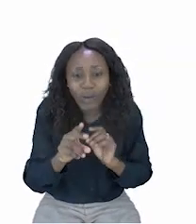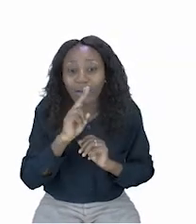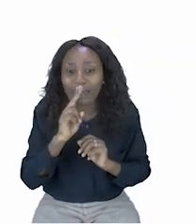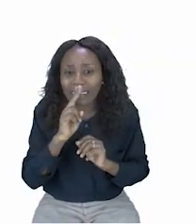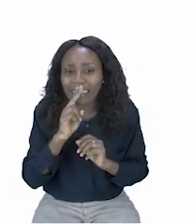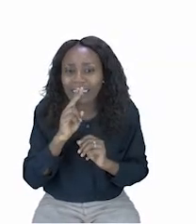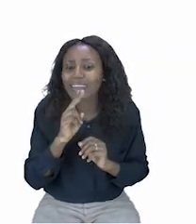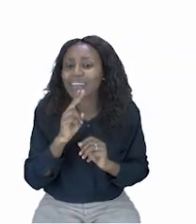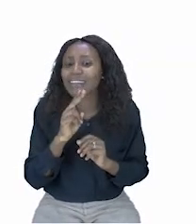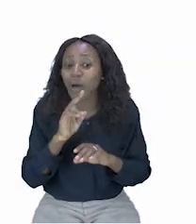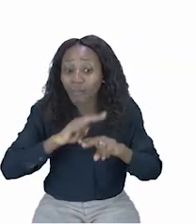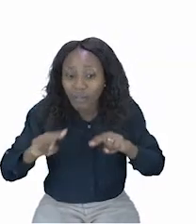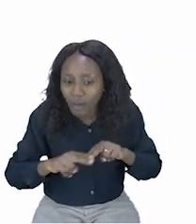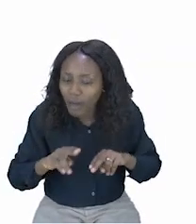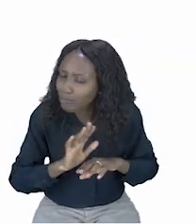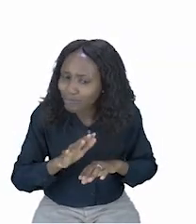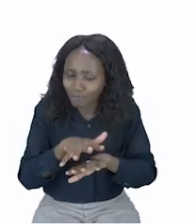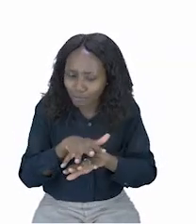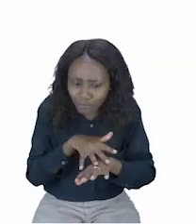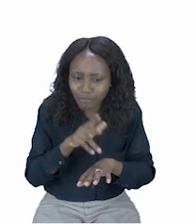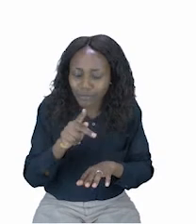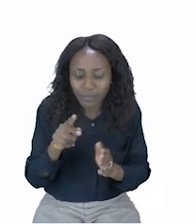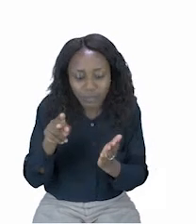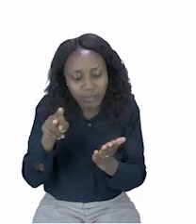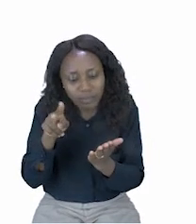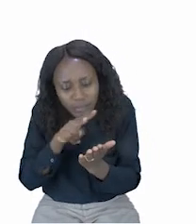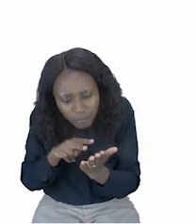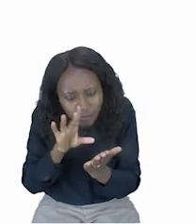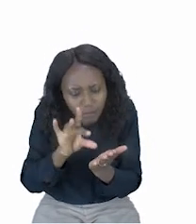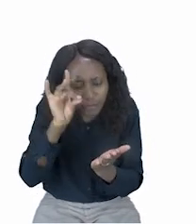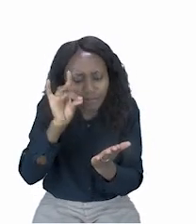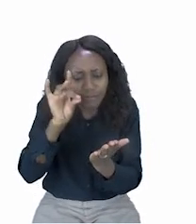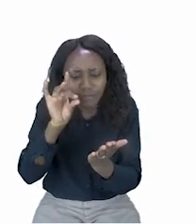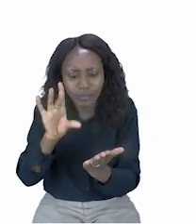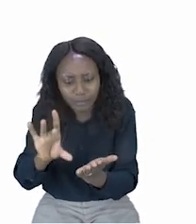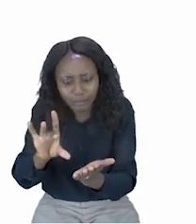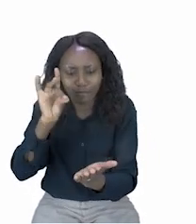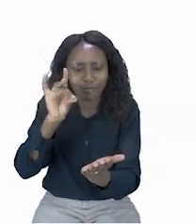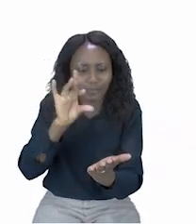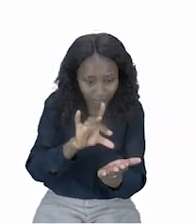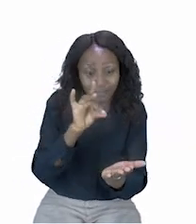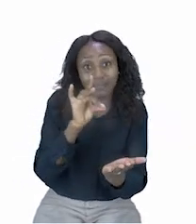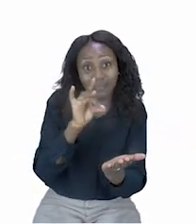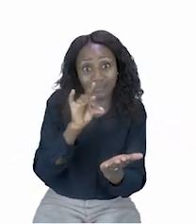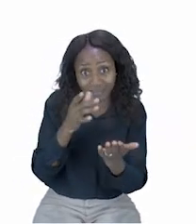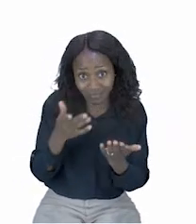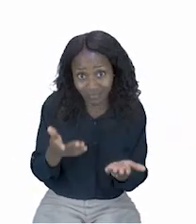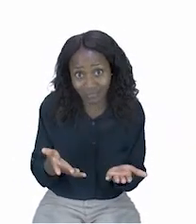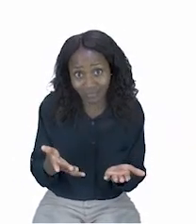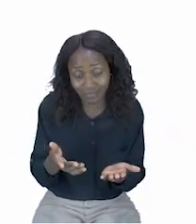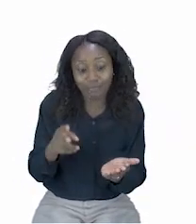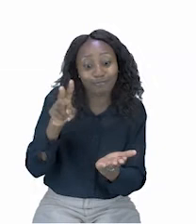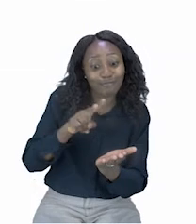we rush. We need to take our time. So after you have read the